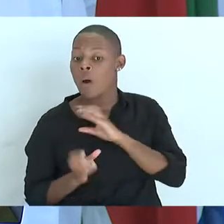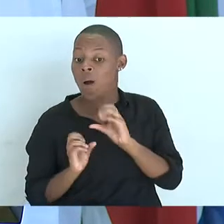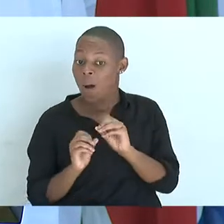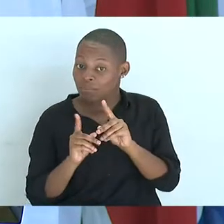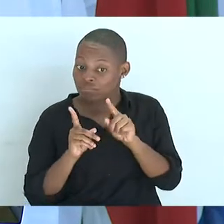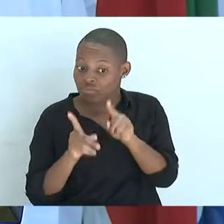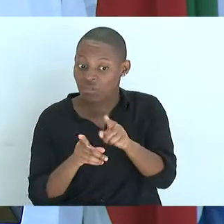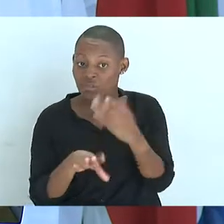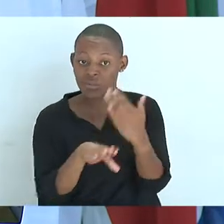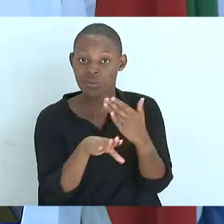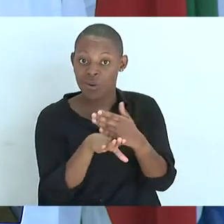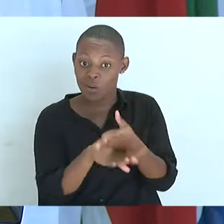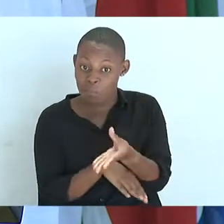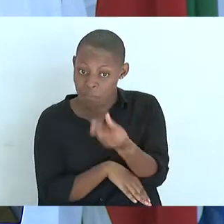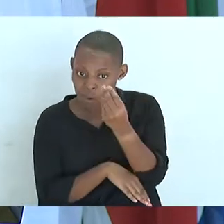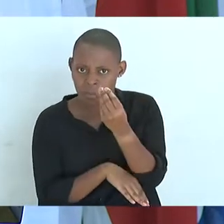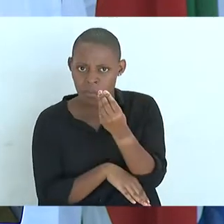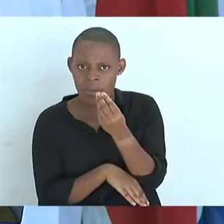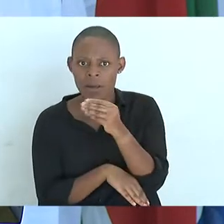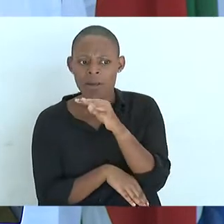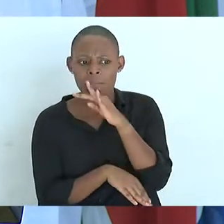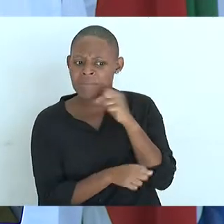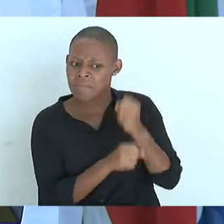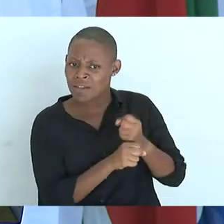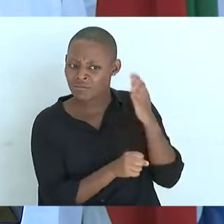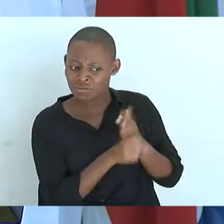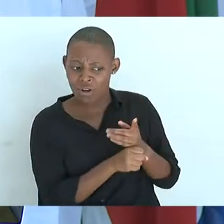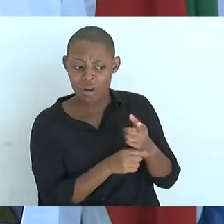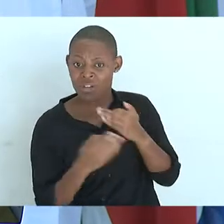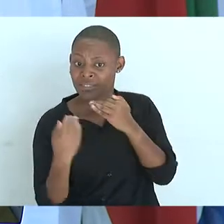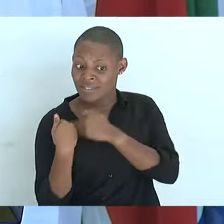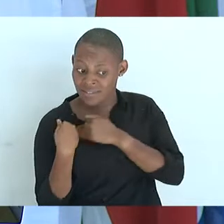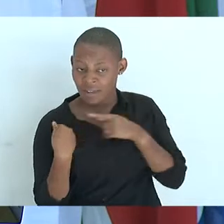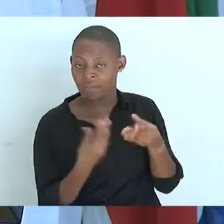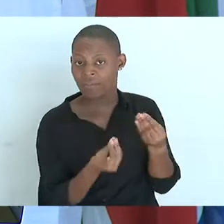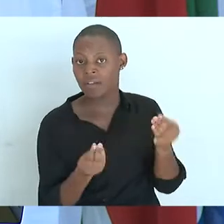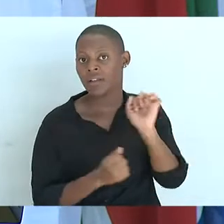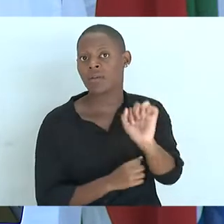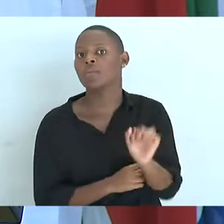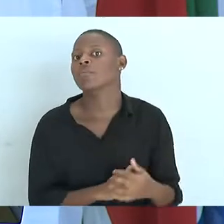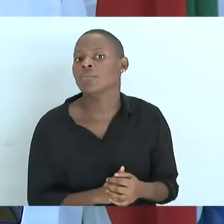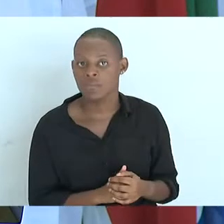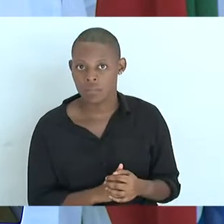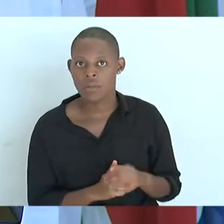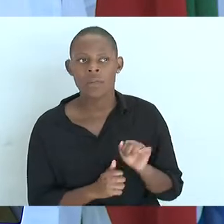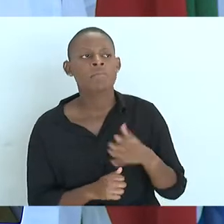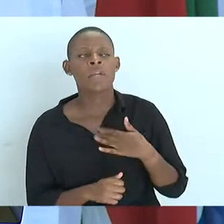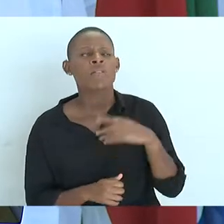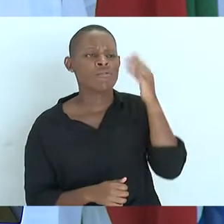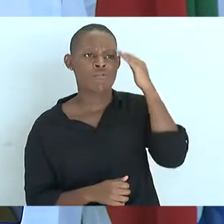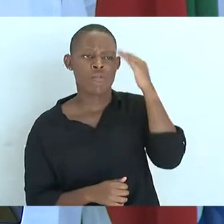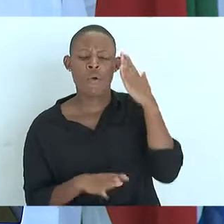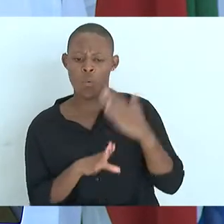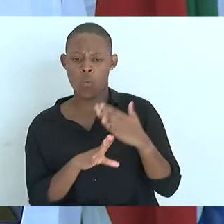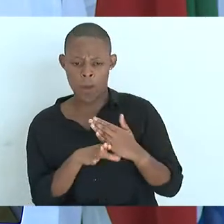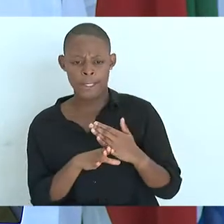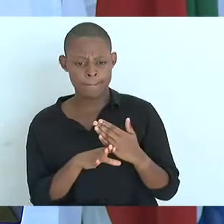need to be ensured that umntwana wakho uphephile and ube ne peace of mind during the